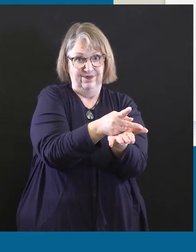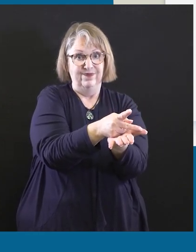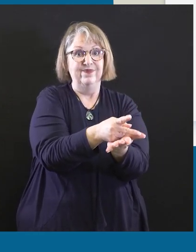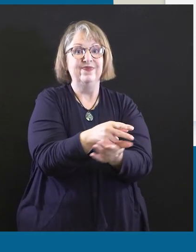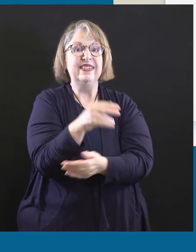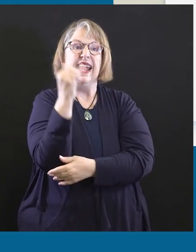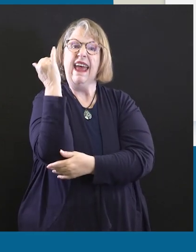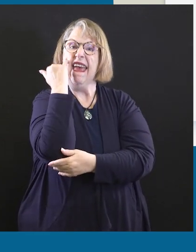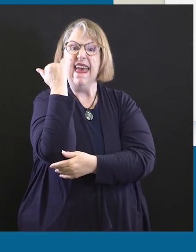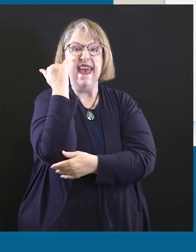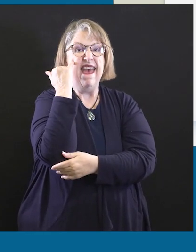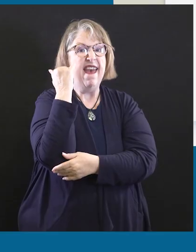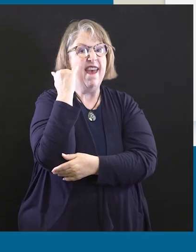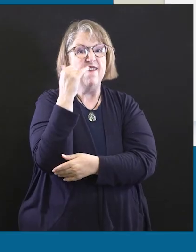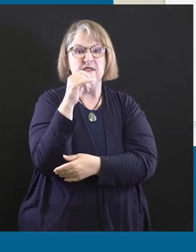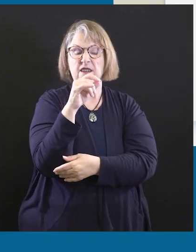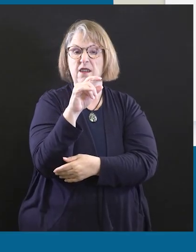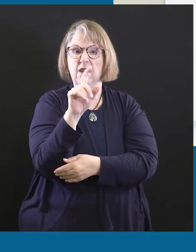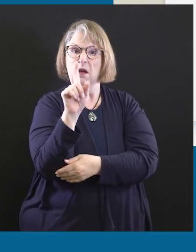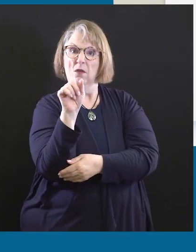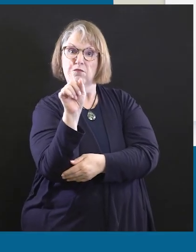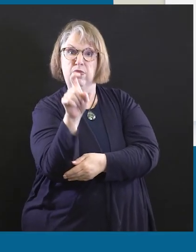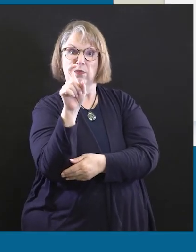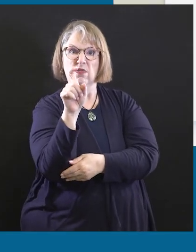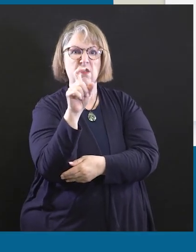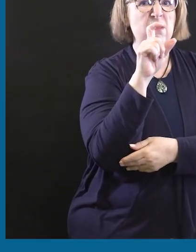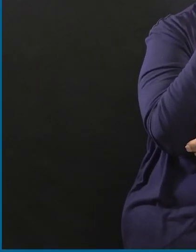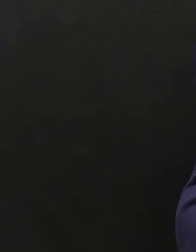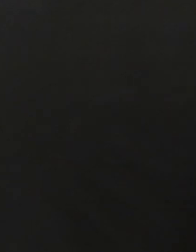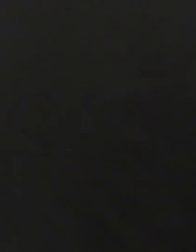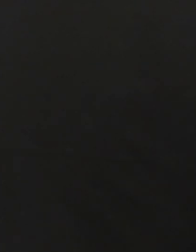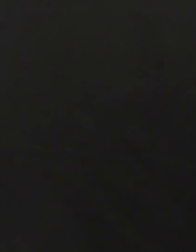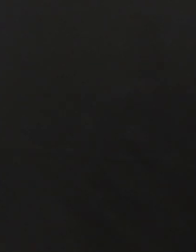or deaf-blind organization. That is required.